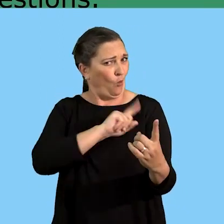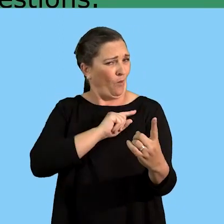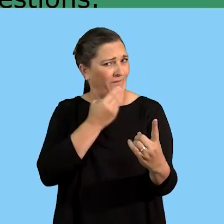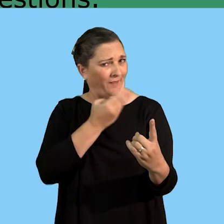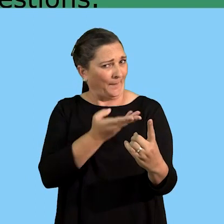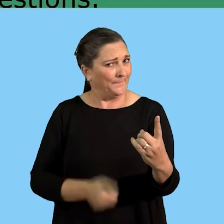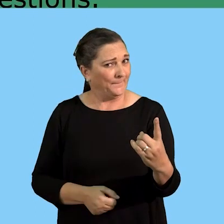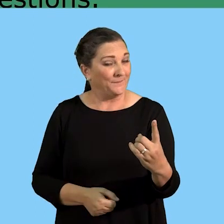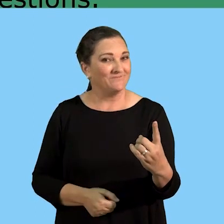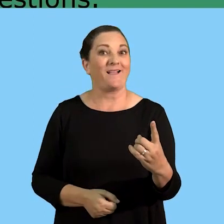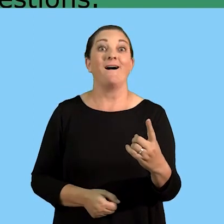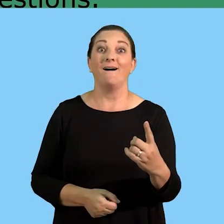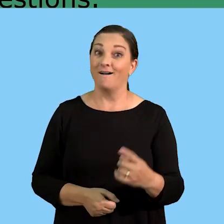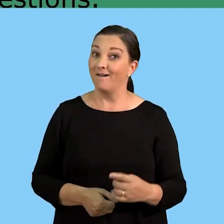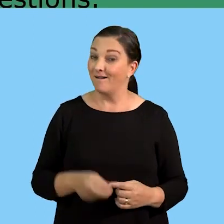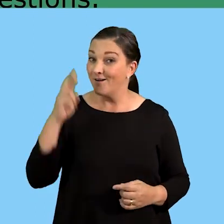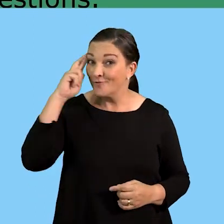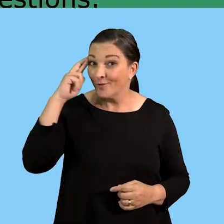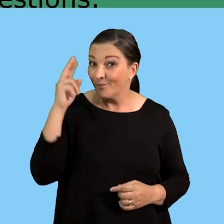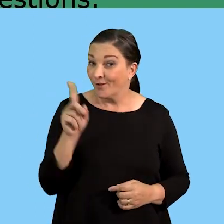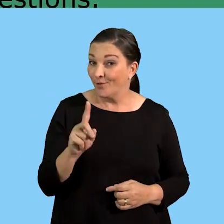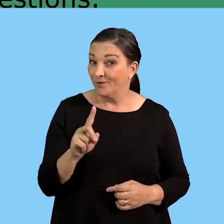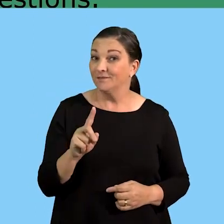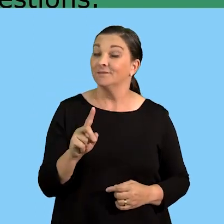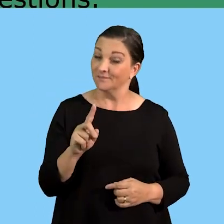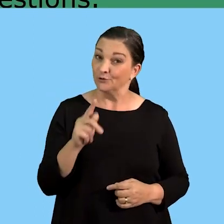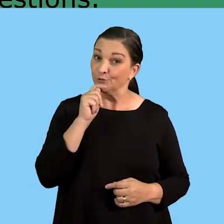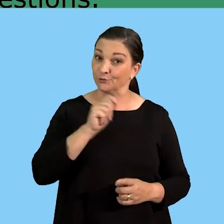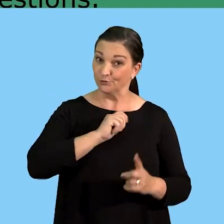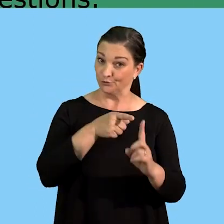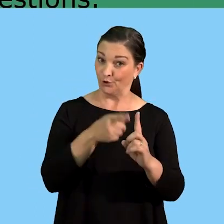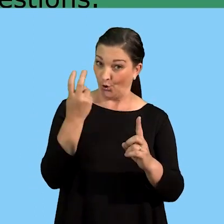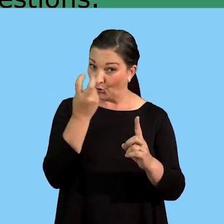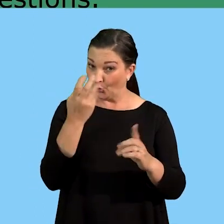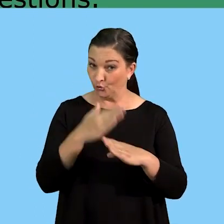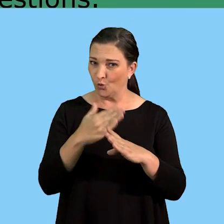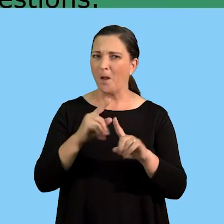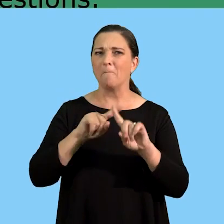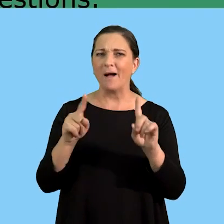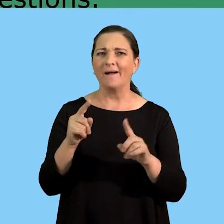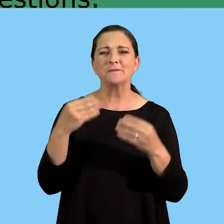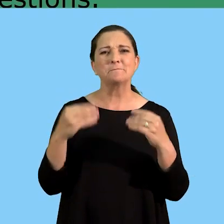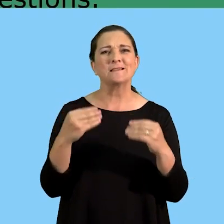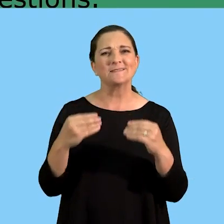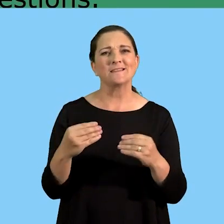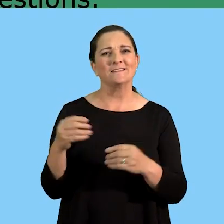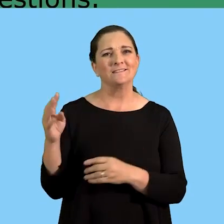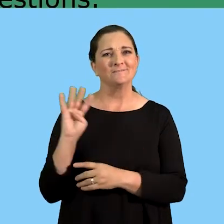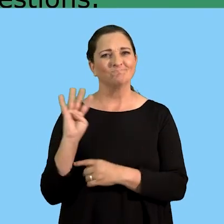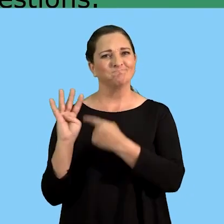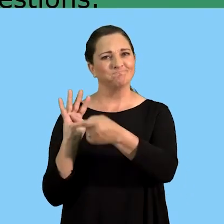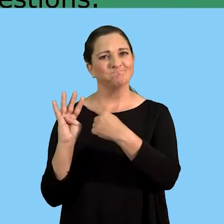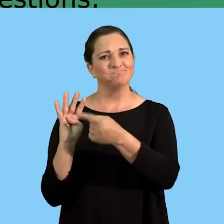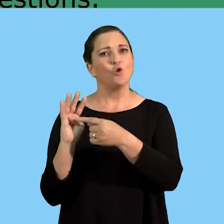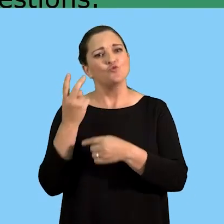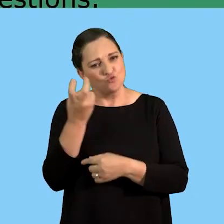interviewee? Because they are the ones looking for the job. Now, remember that it might be the case, but the business is also looking